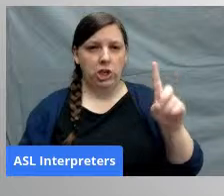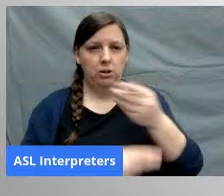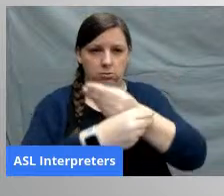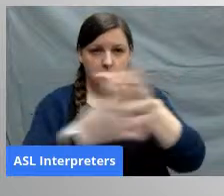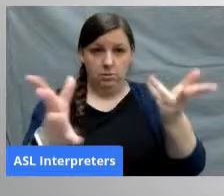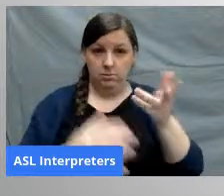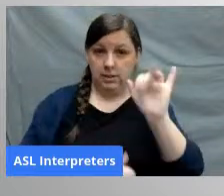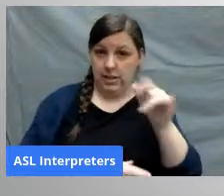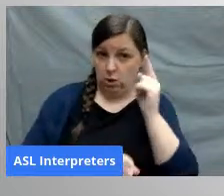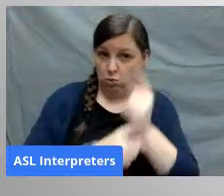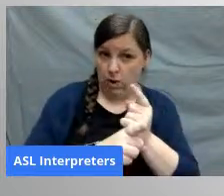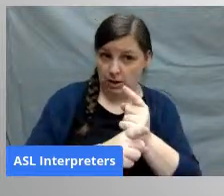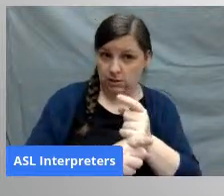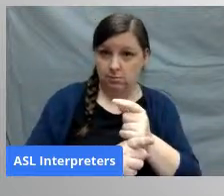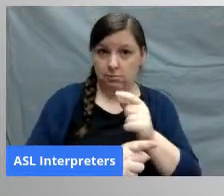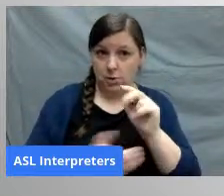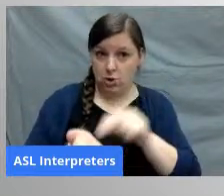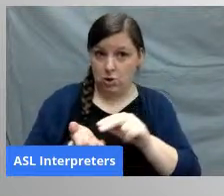Amy?